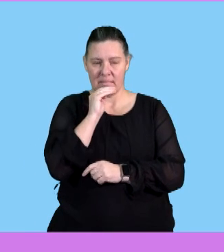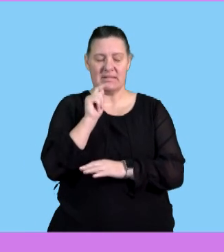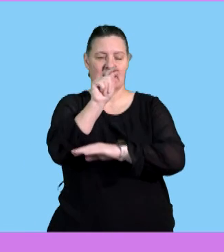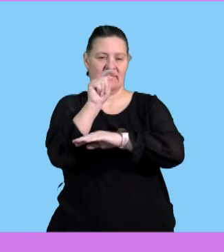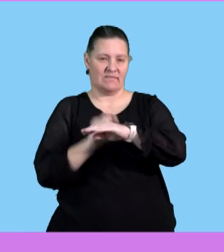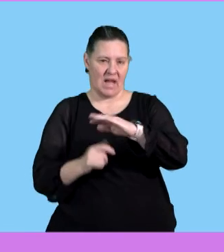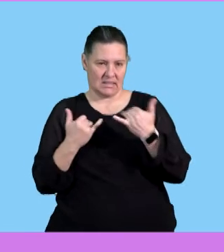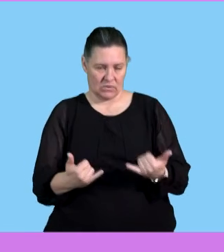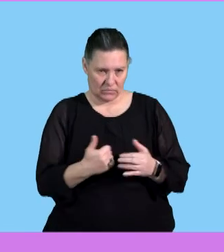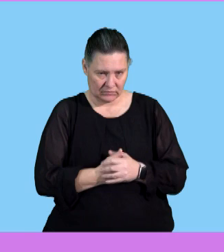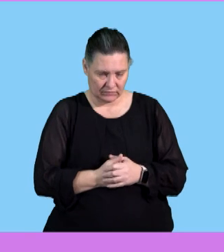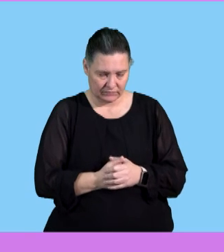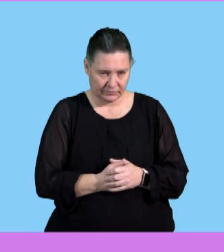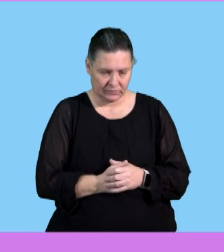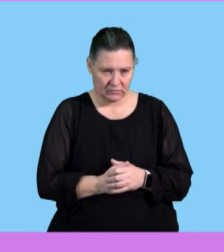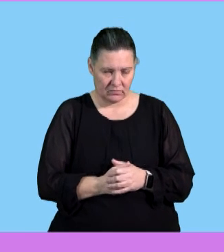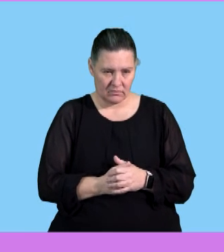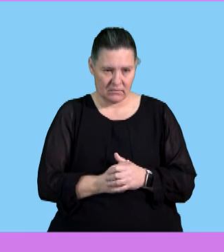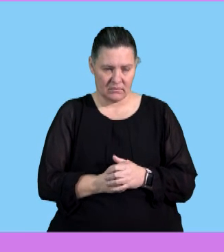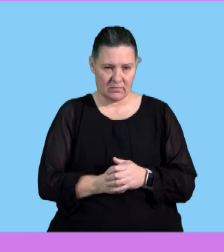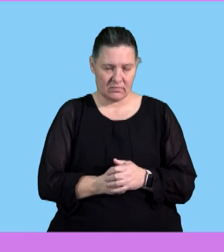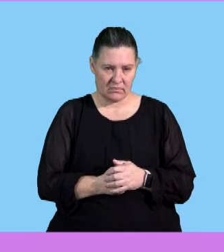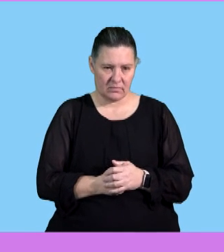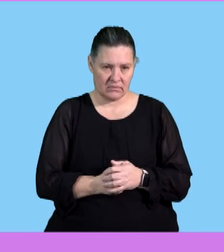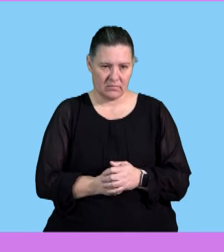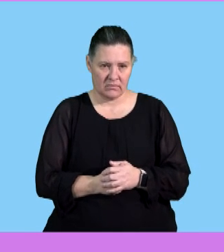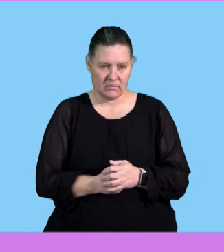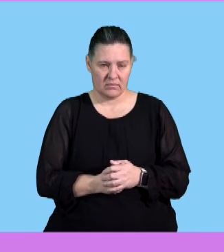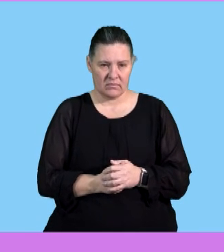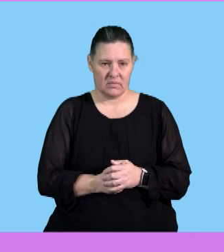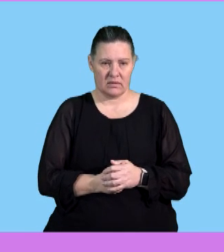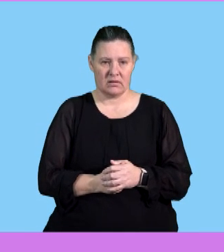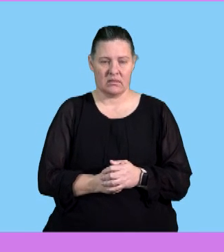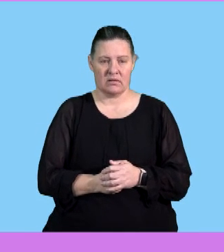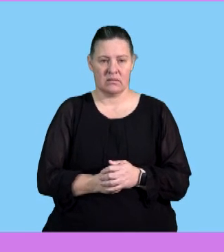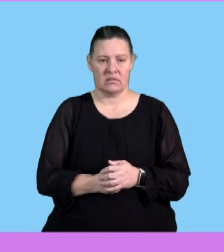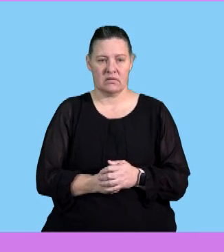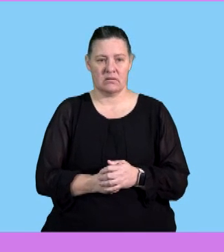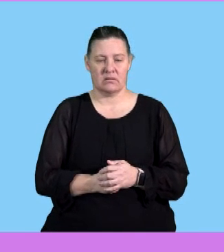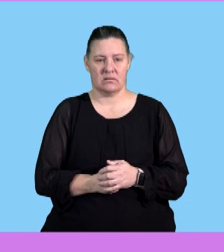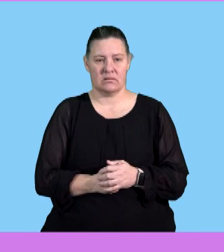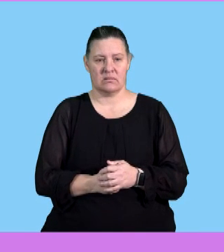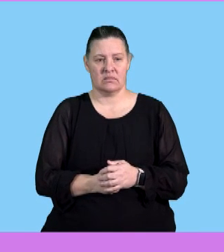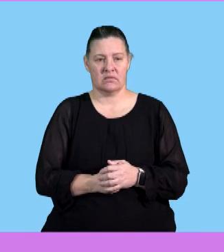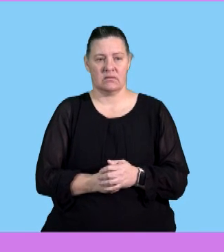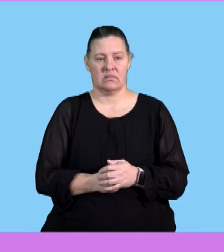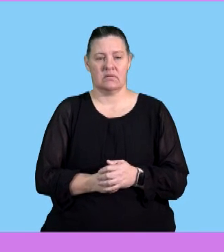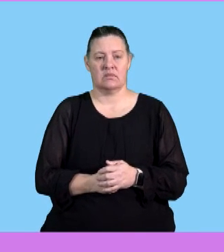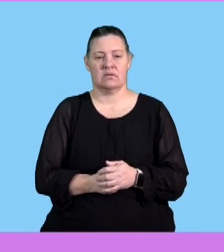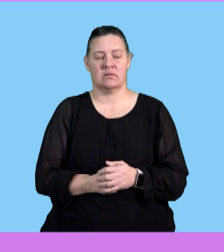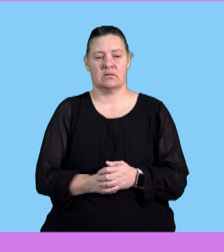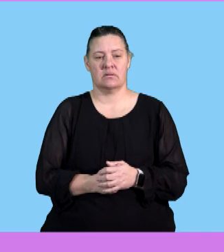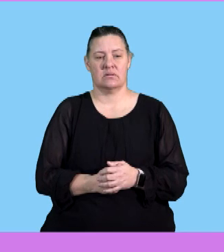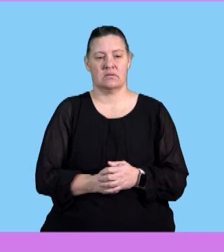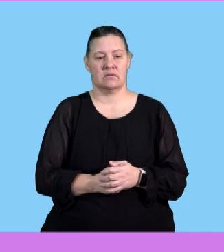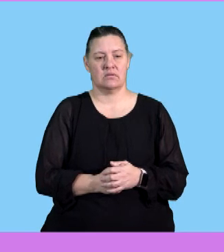1,400. We are converting from South African rand to a foreign currency. So now we are going to divide.